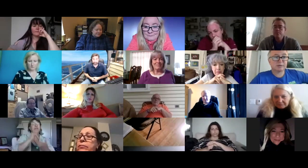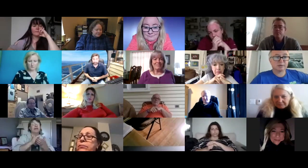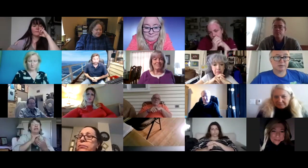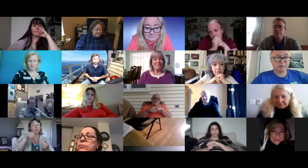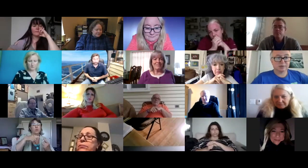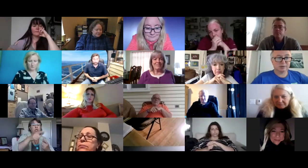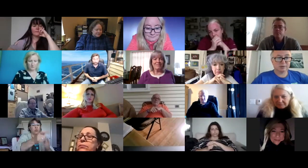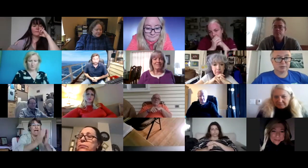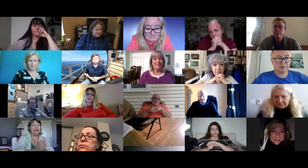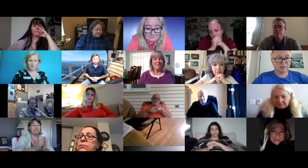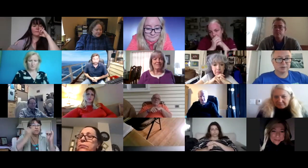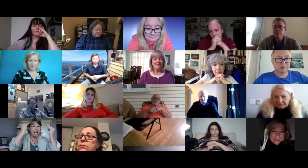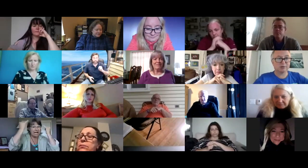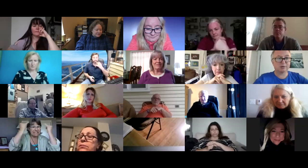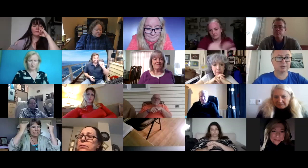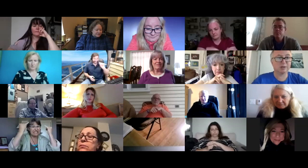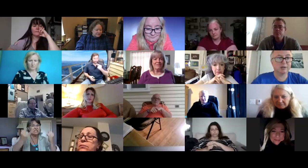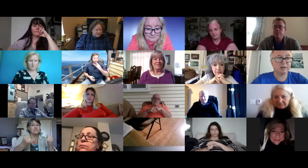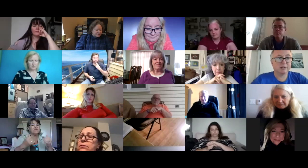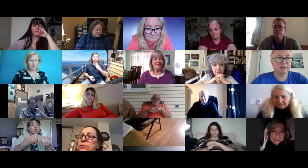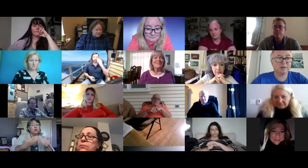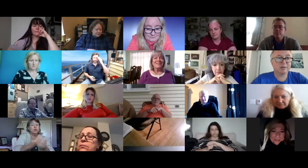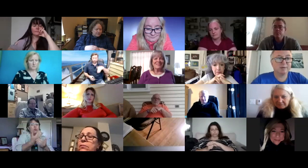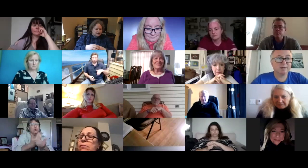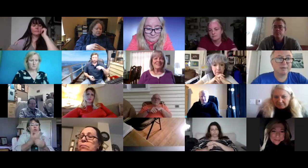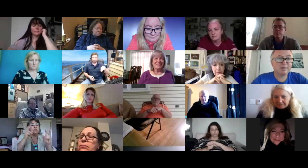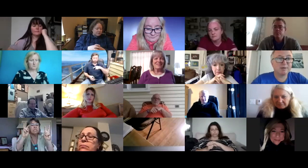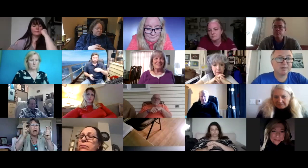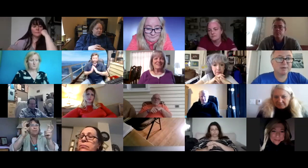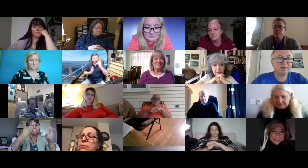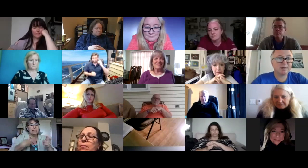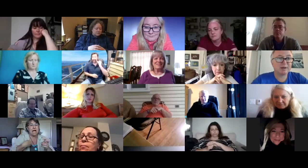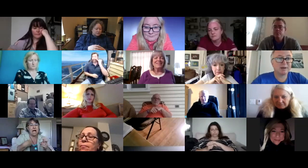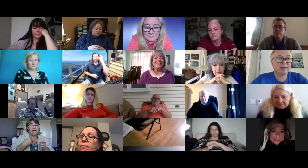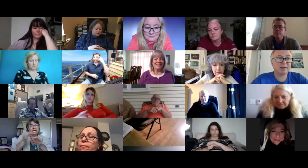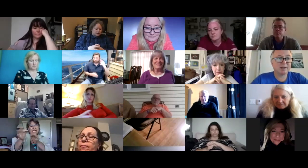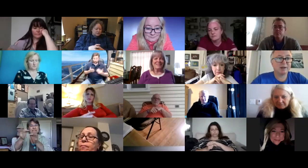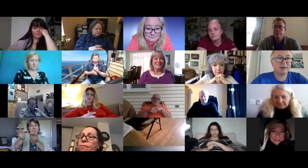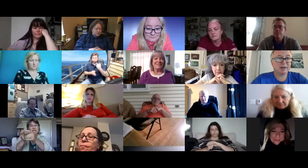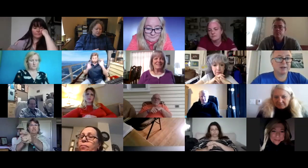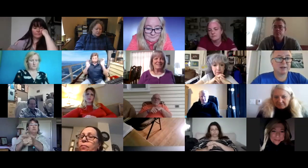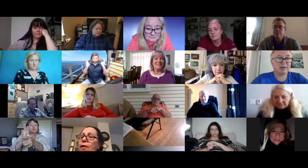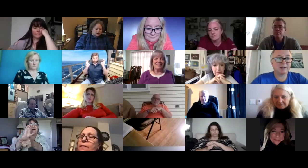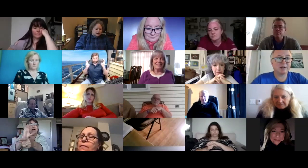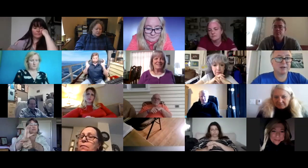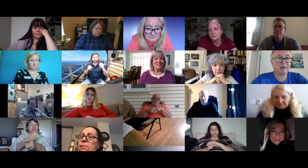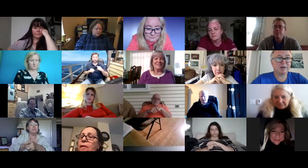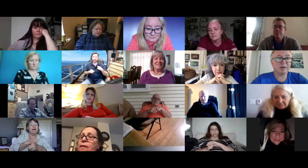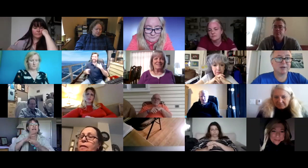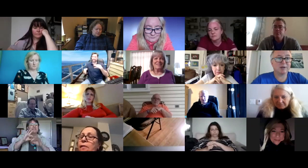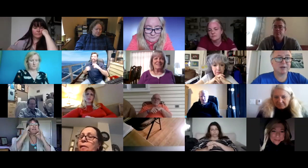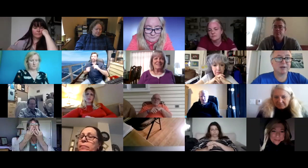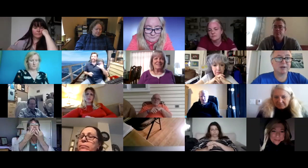know that when you ask for ideas for new topics, I explained to Catherine